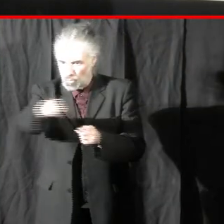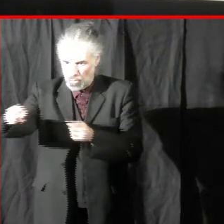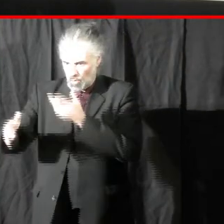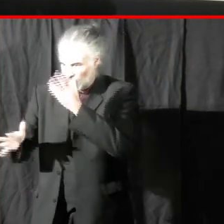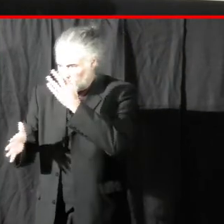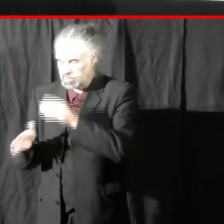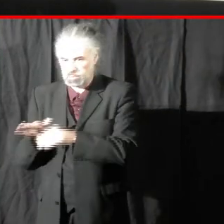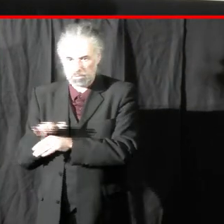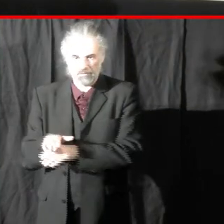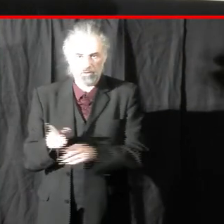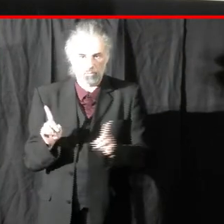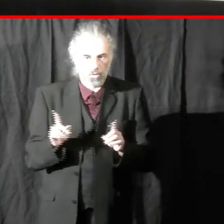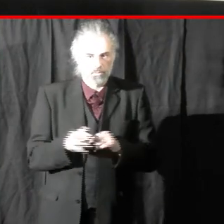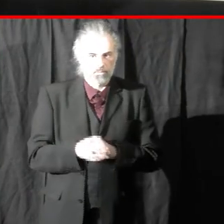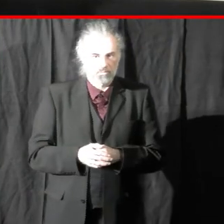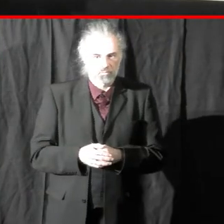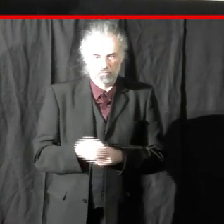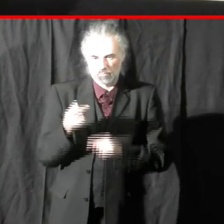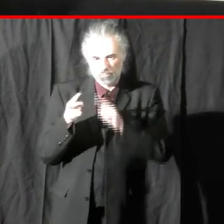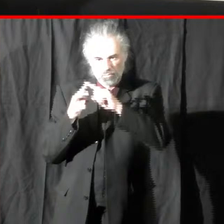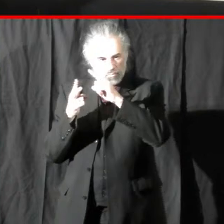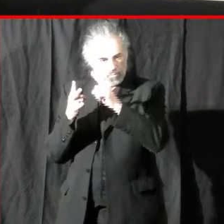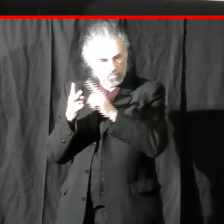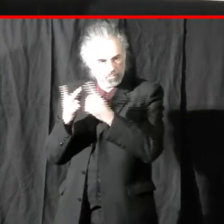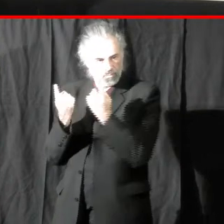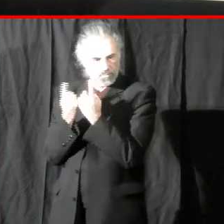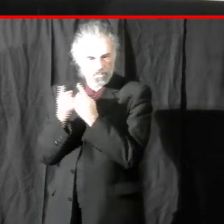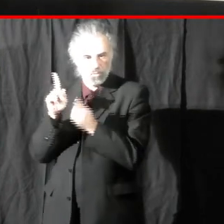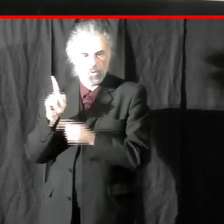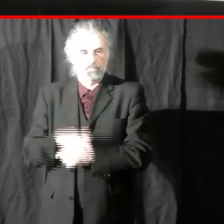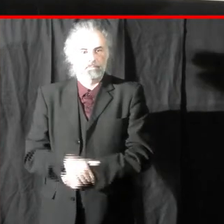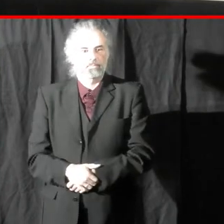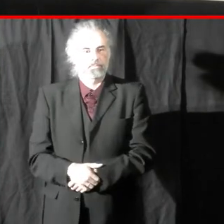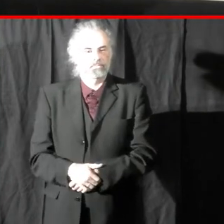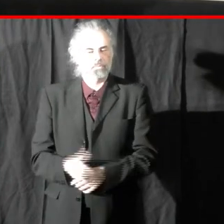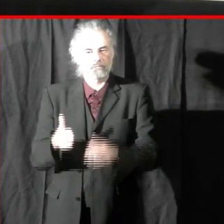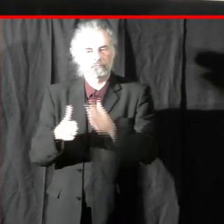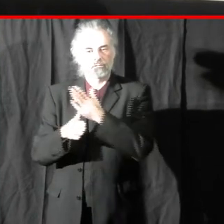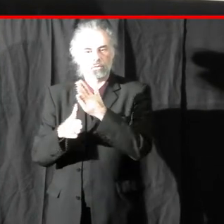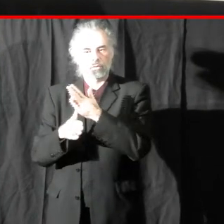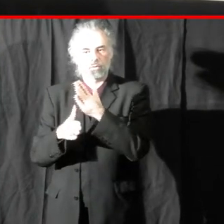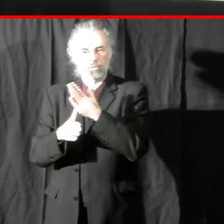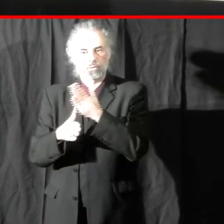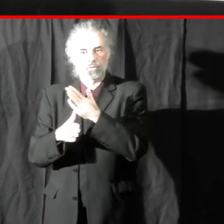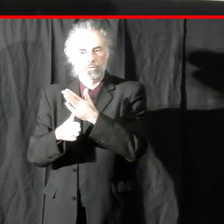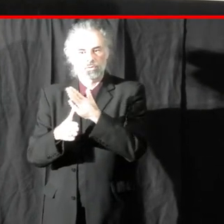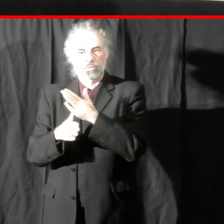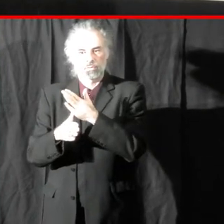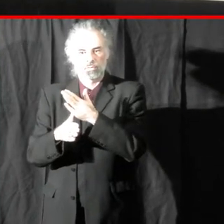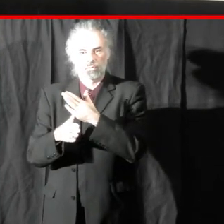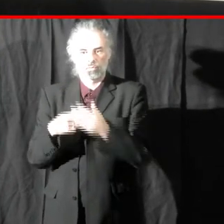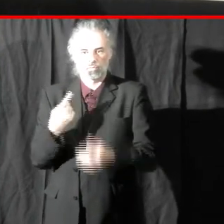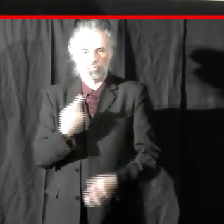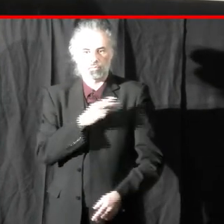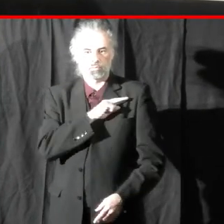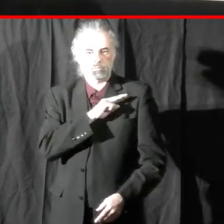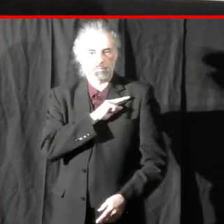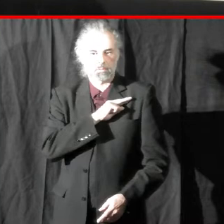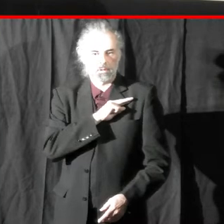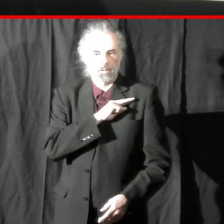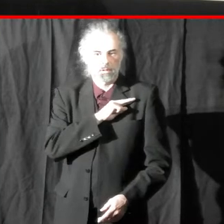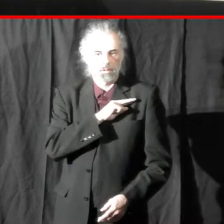about two things. Firstly, whose responsibility is it